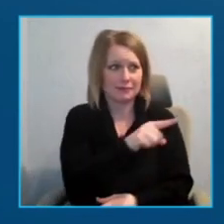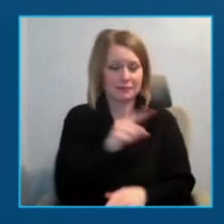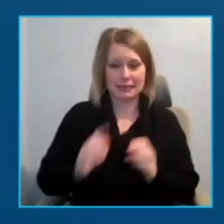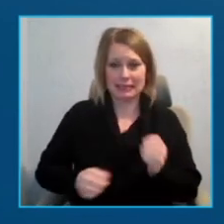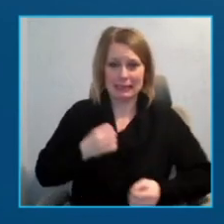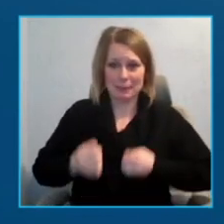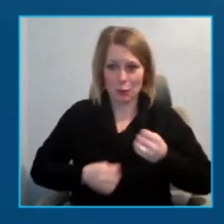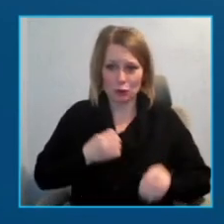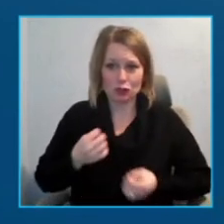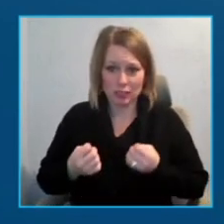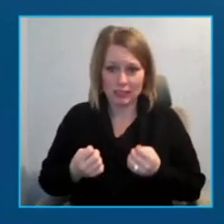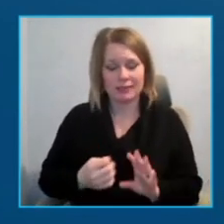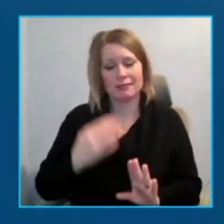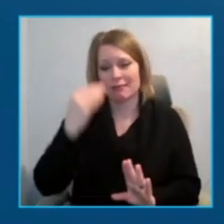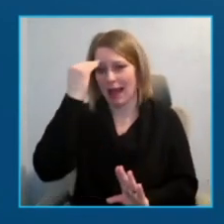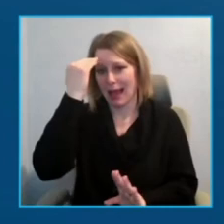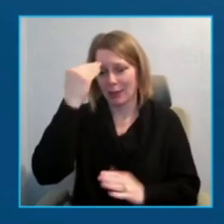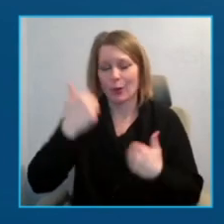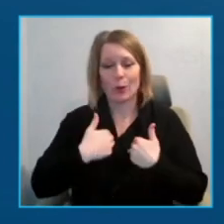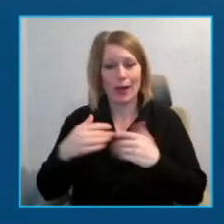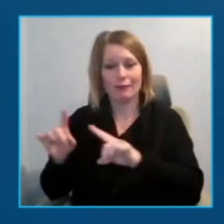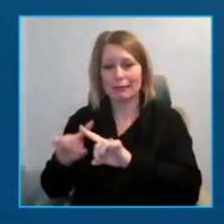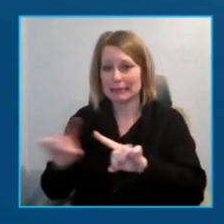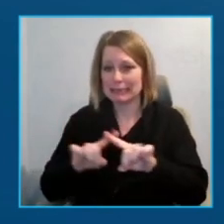are different concerns for each state.